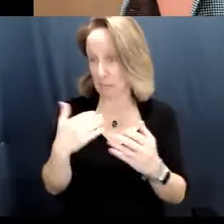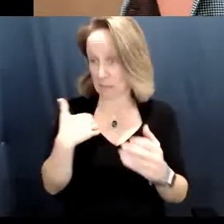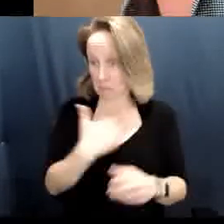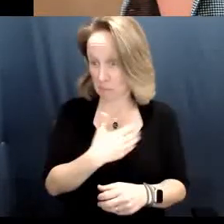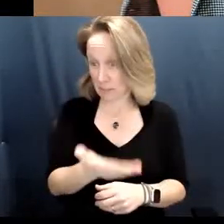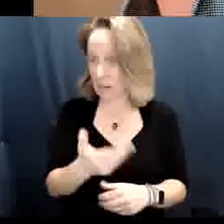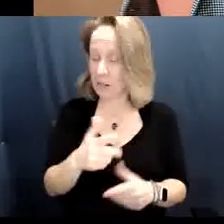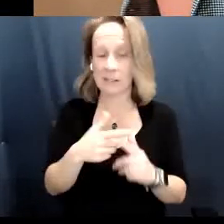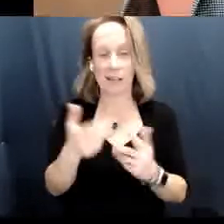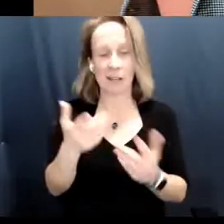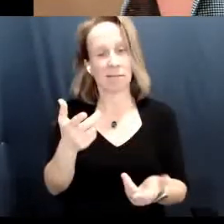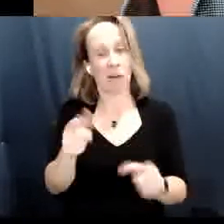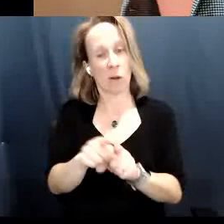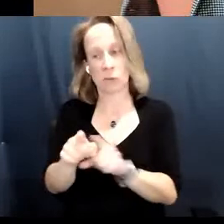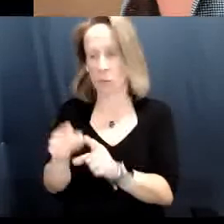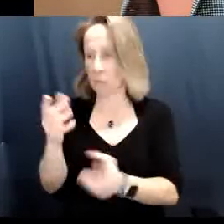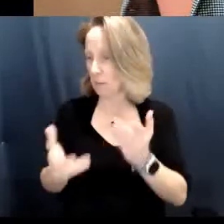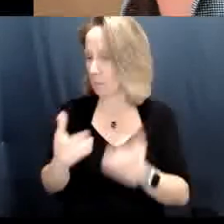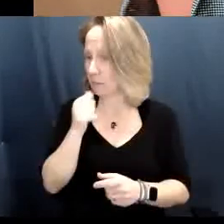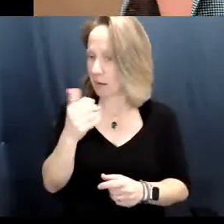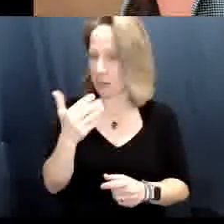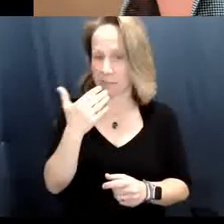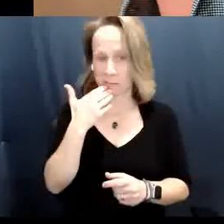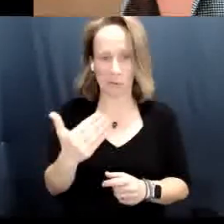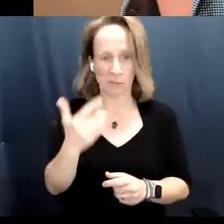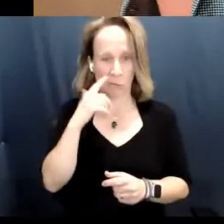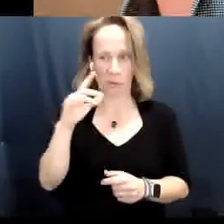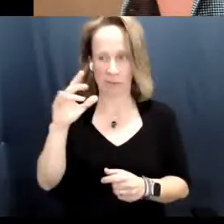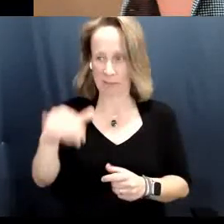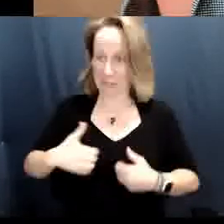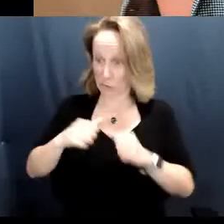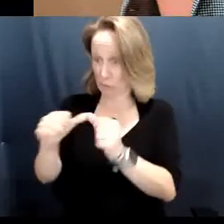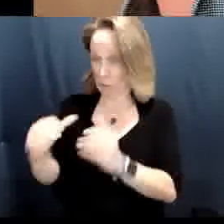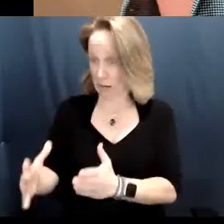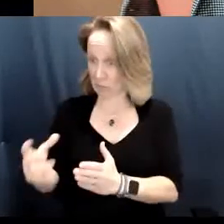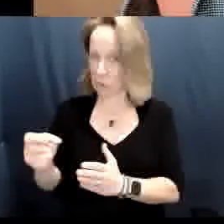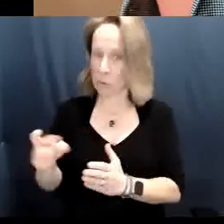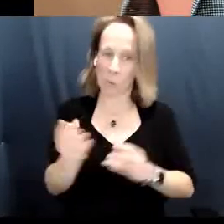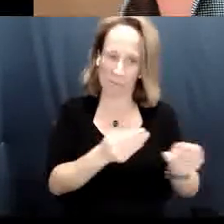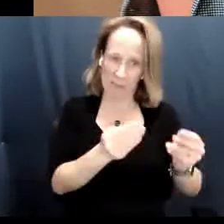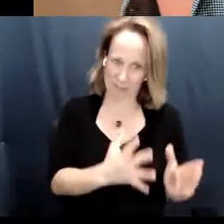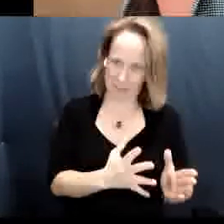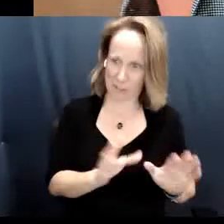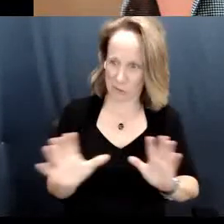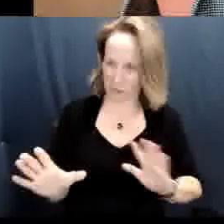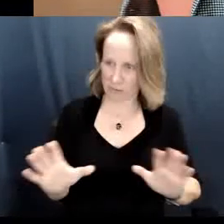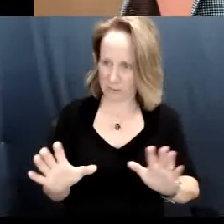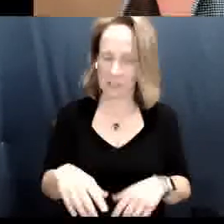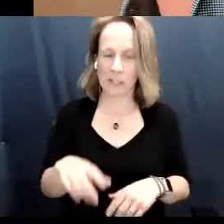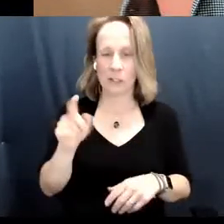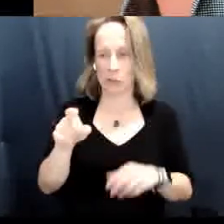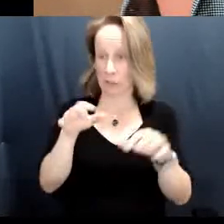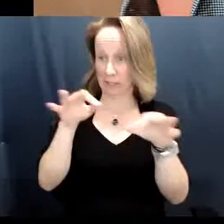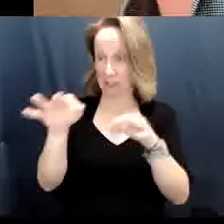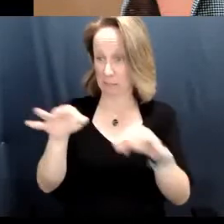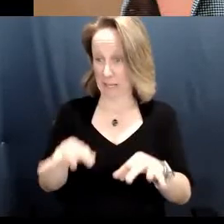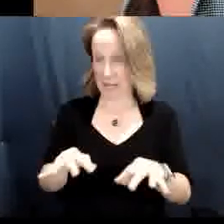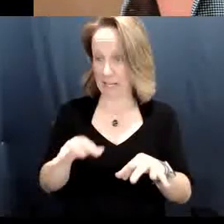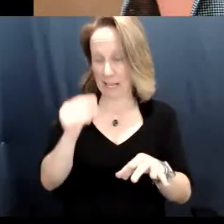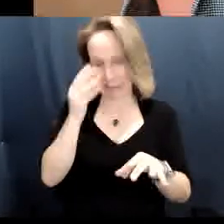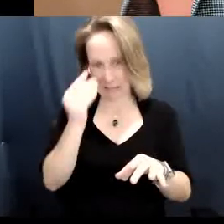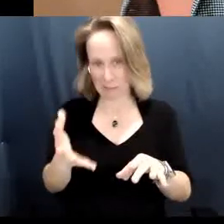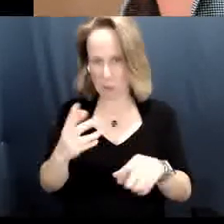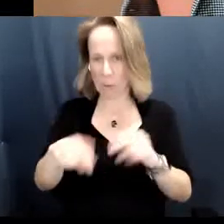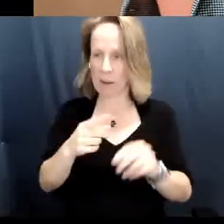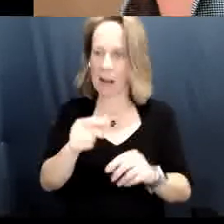group for that facilitator or for that survivor. Advocates should explain and let the survivor know about their confidentiality